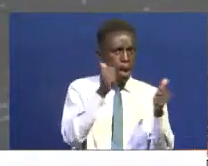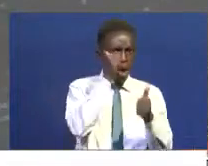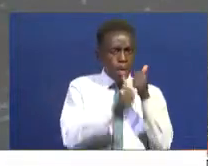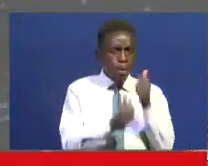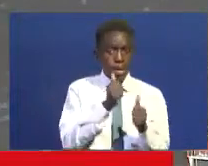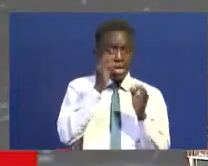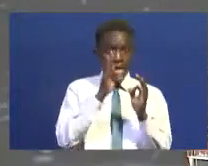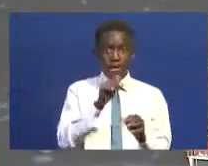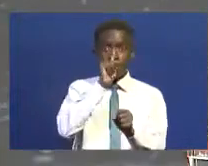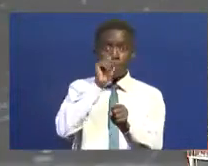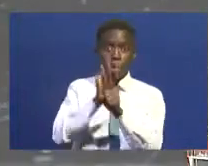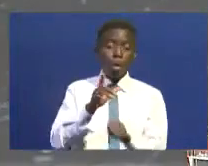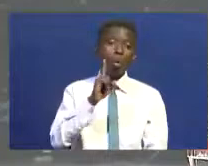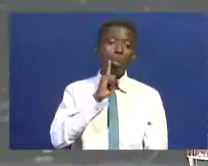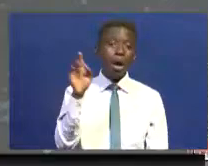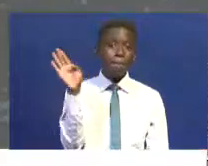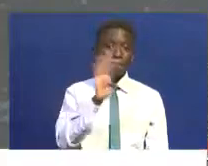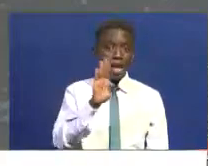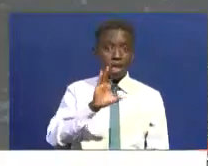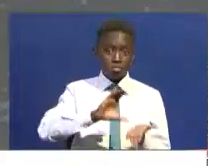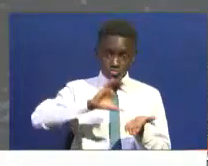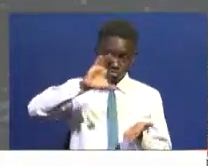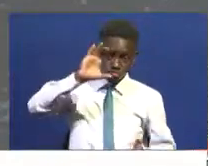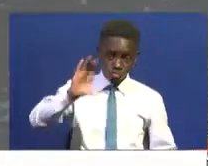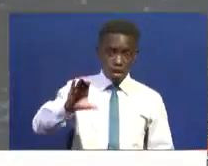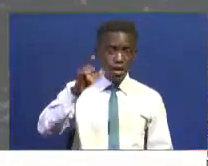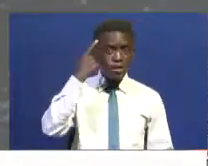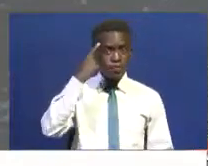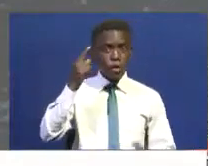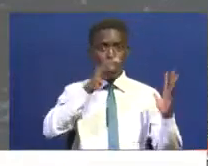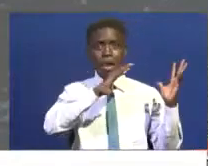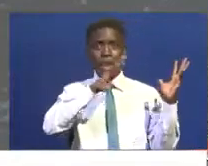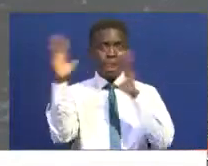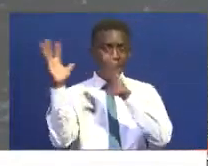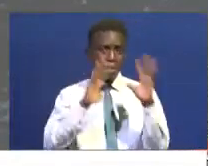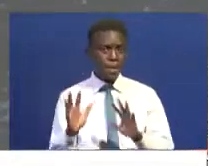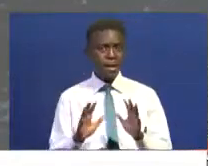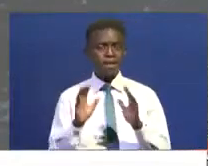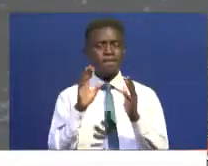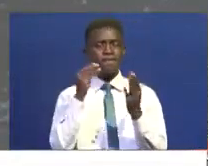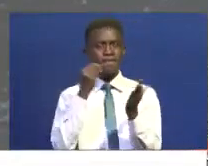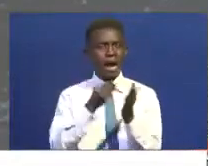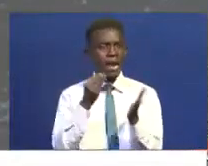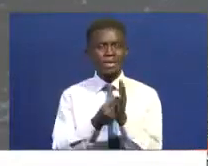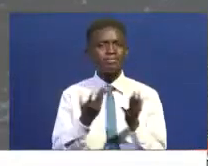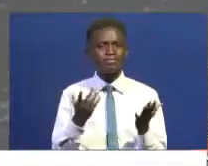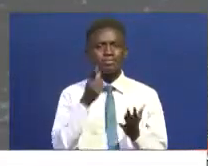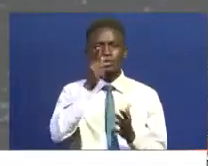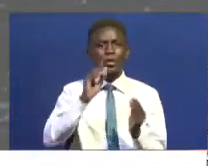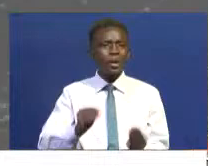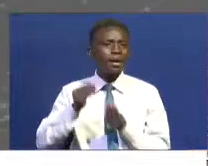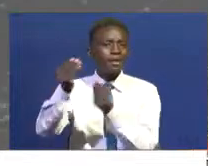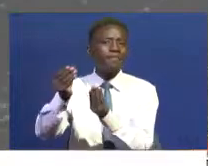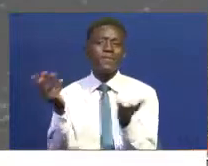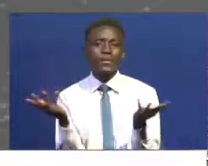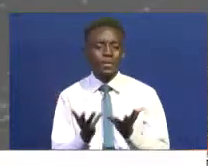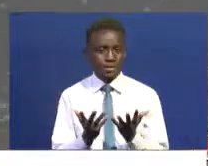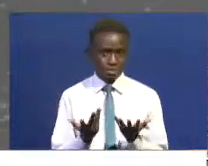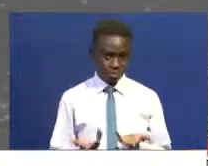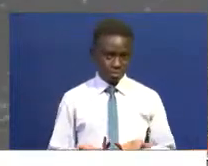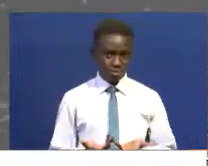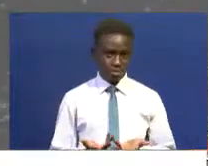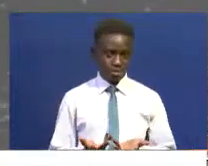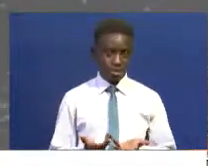$100 billion a year towards climate financing, what have you given? Mm-hmm. If they are claiming they met the 2022